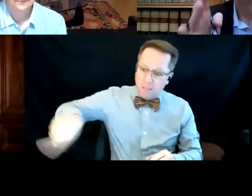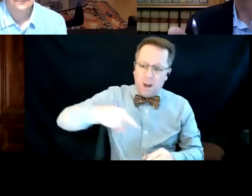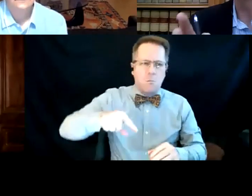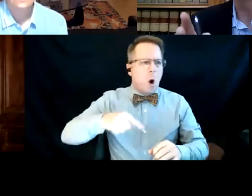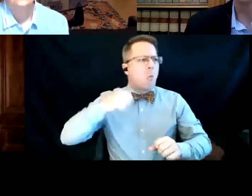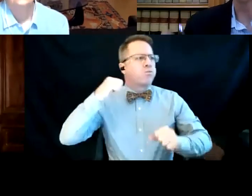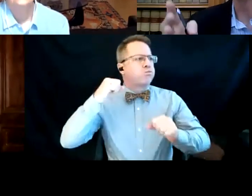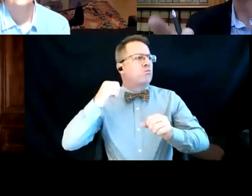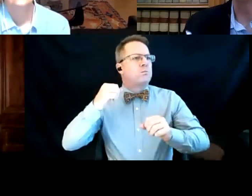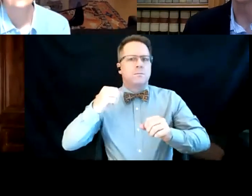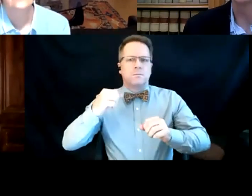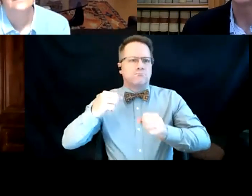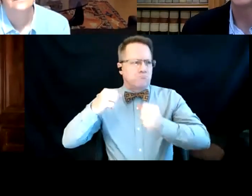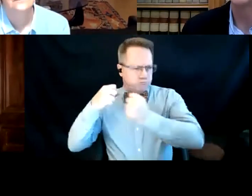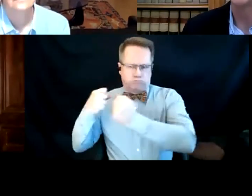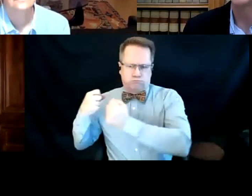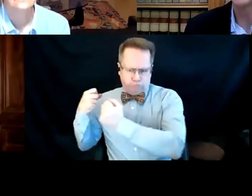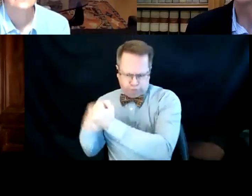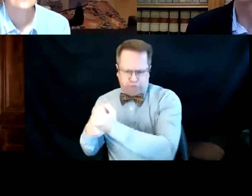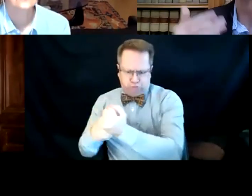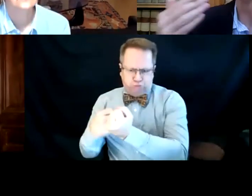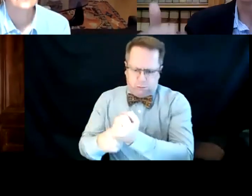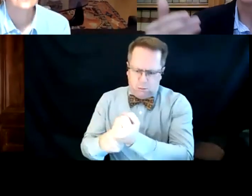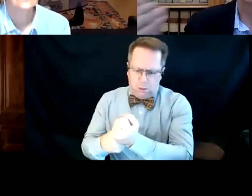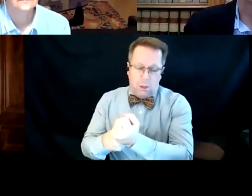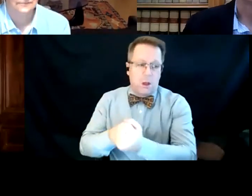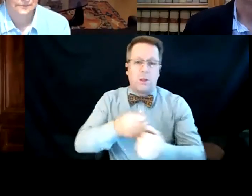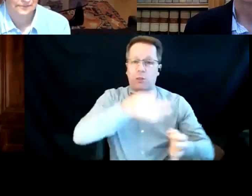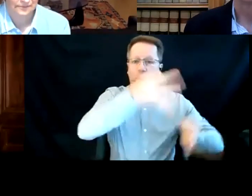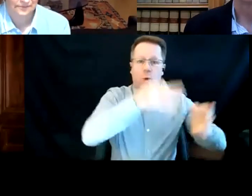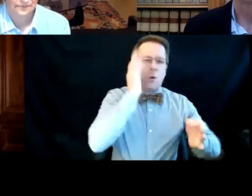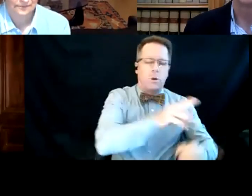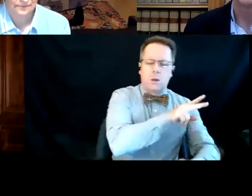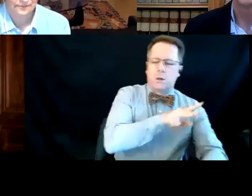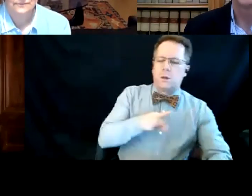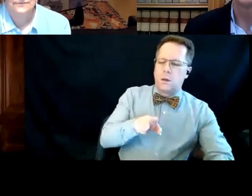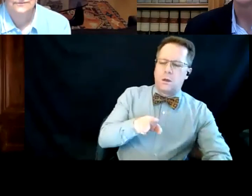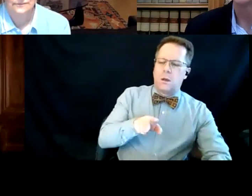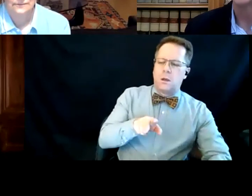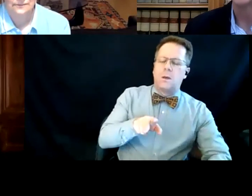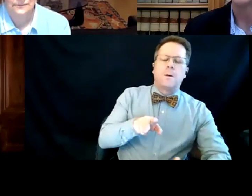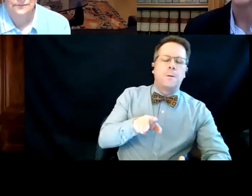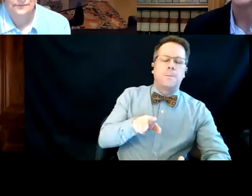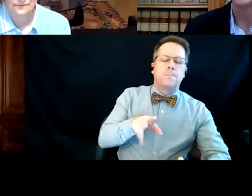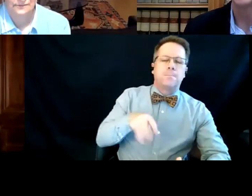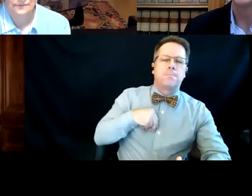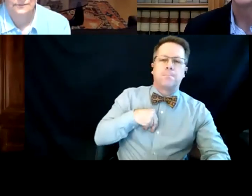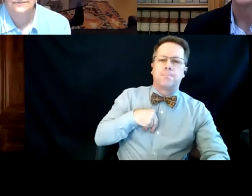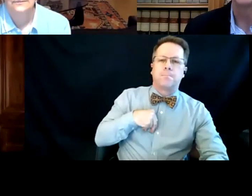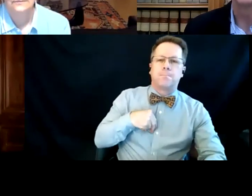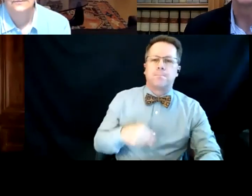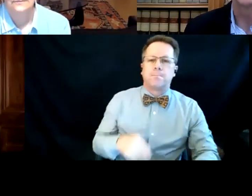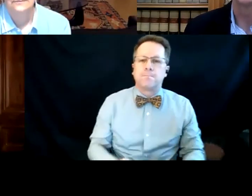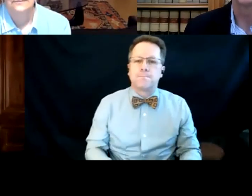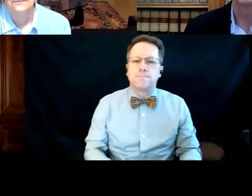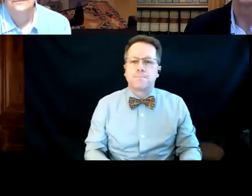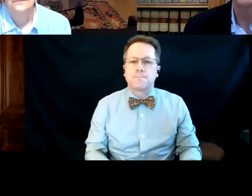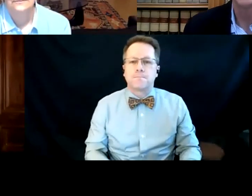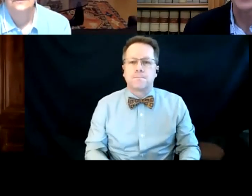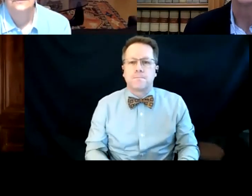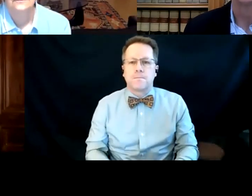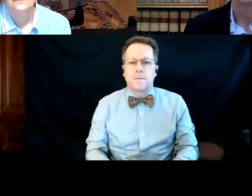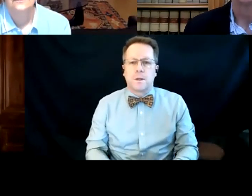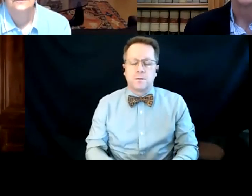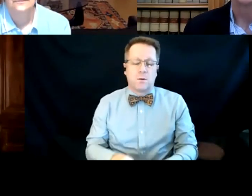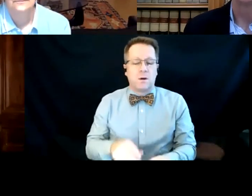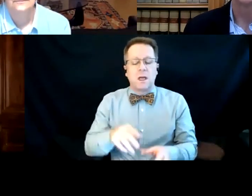So we need to all be as engaged as we can and support those others to be engaged in the fight. And if we do